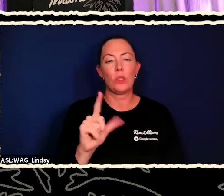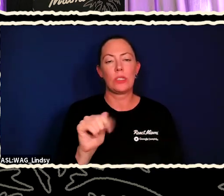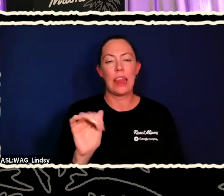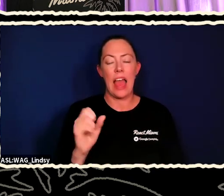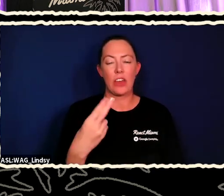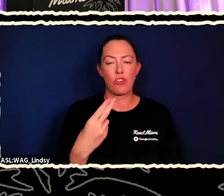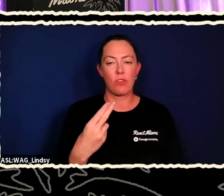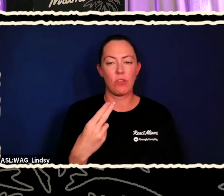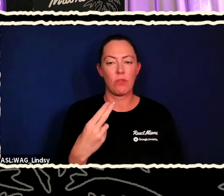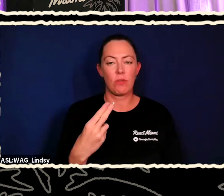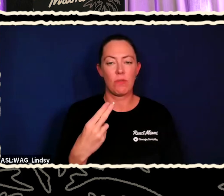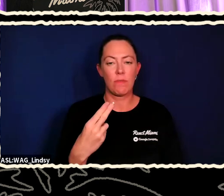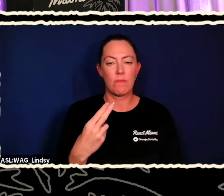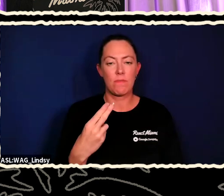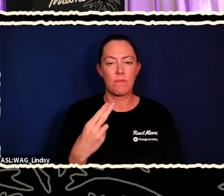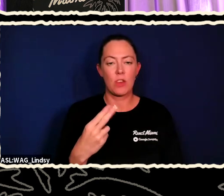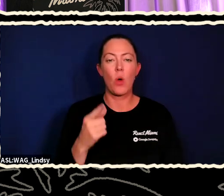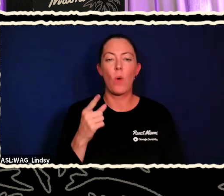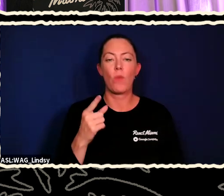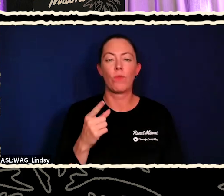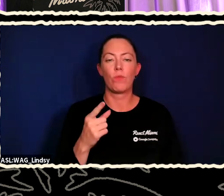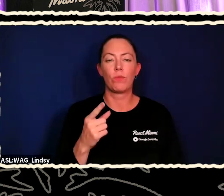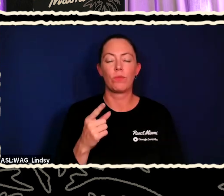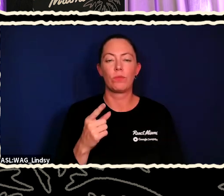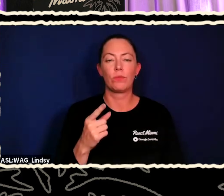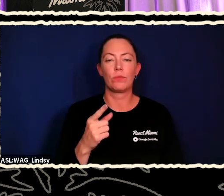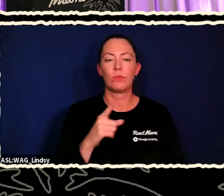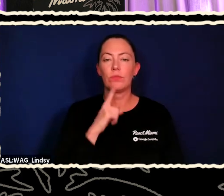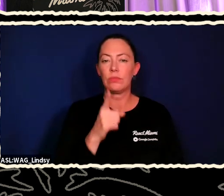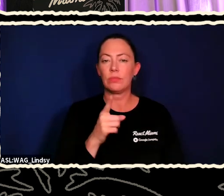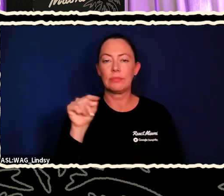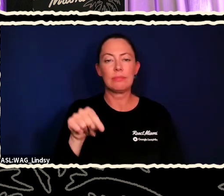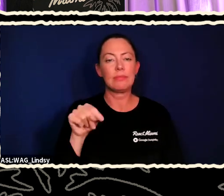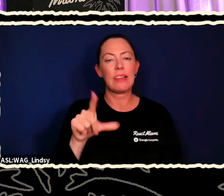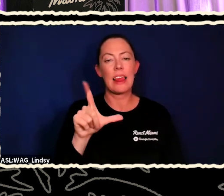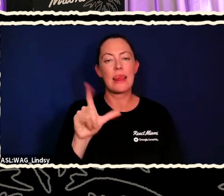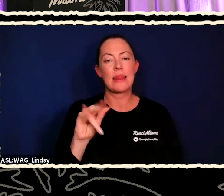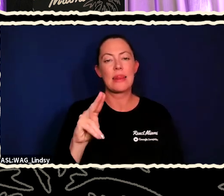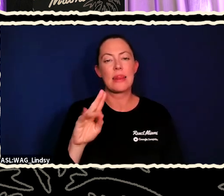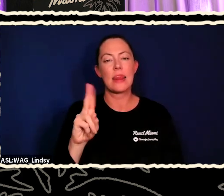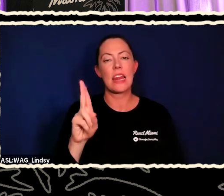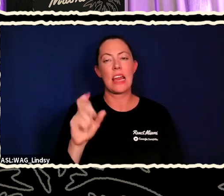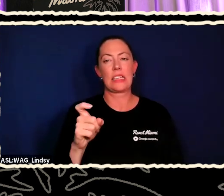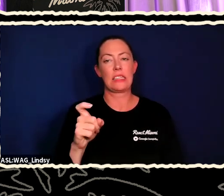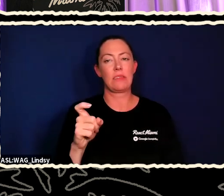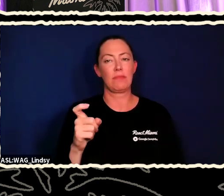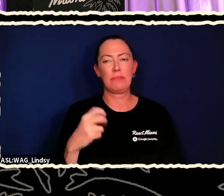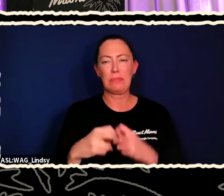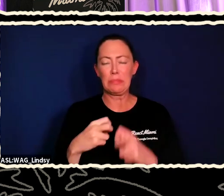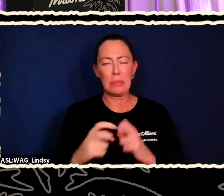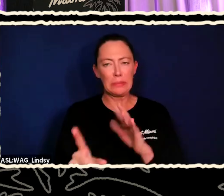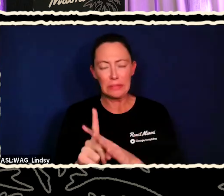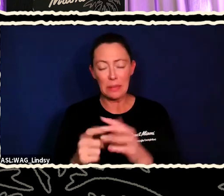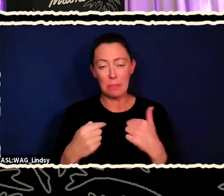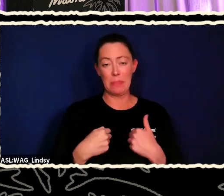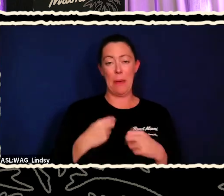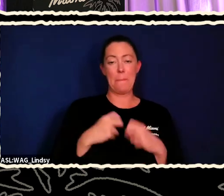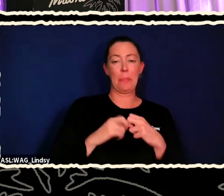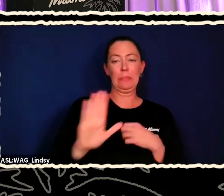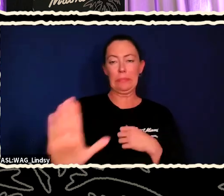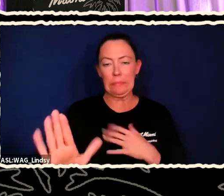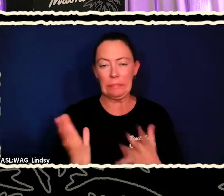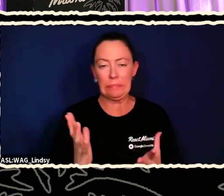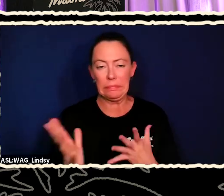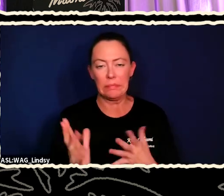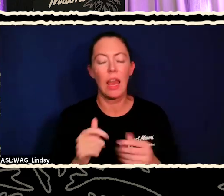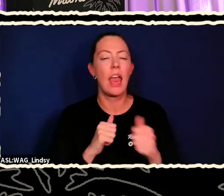Linux, We good back there? Is it me or is it you? Well, they're walking out here. All right, I'll tell you about 2/ while we're figuring